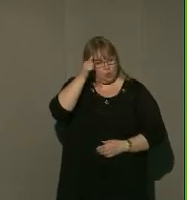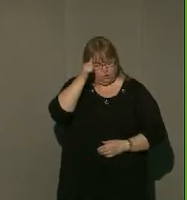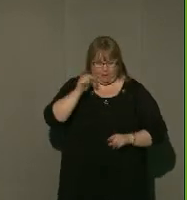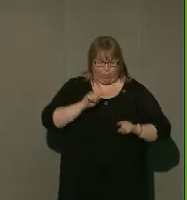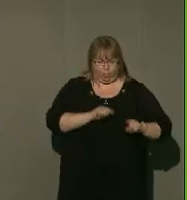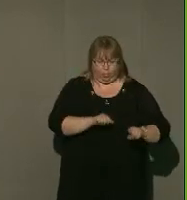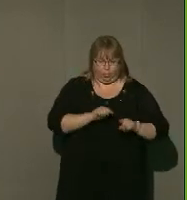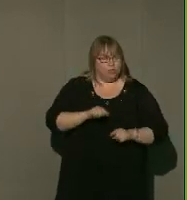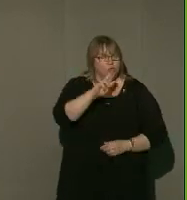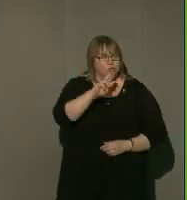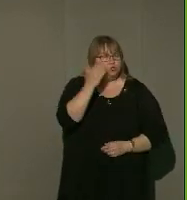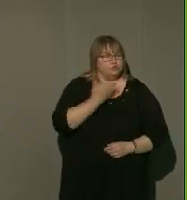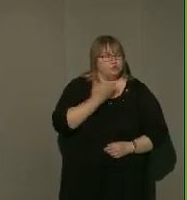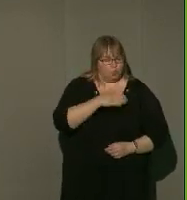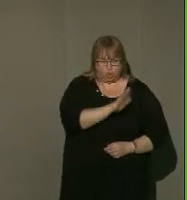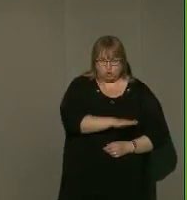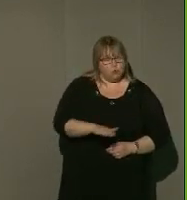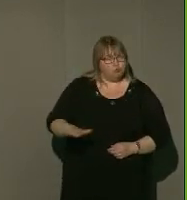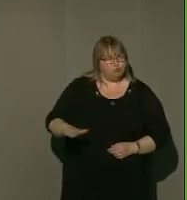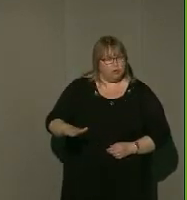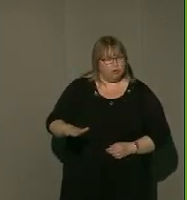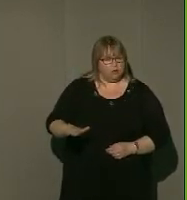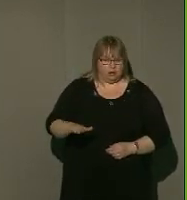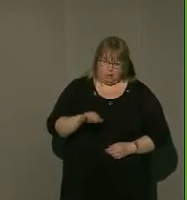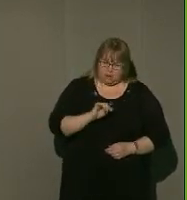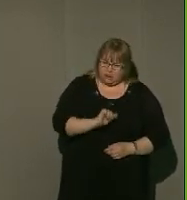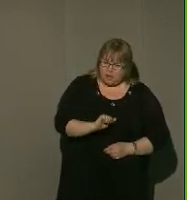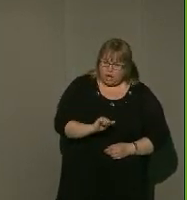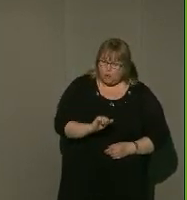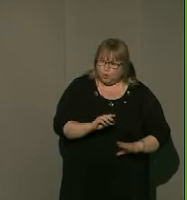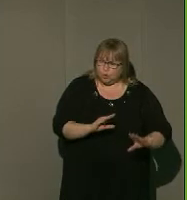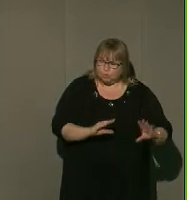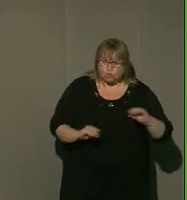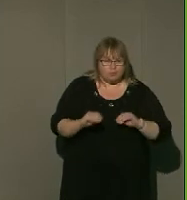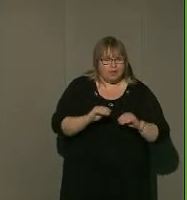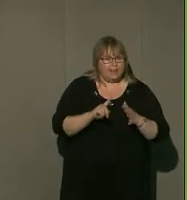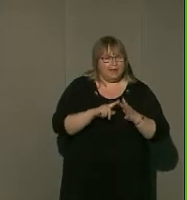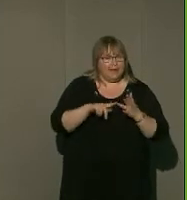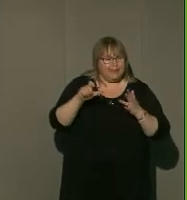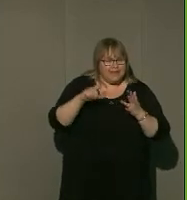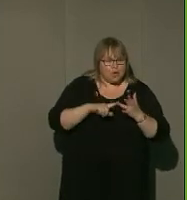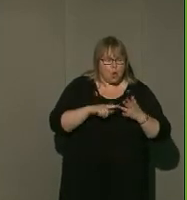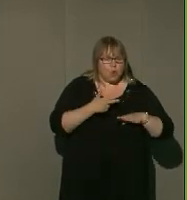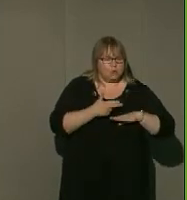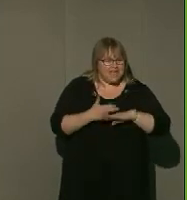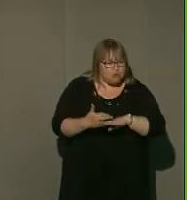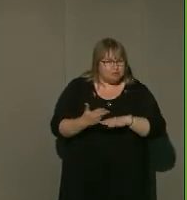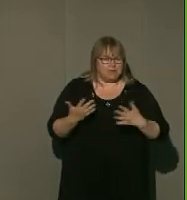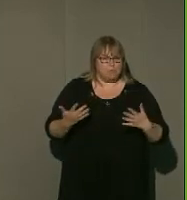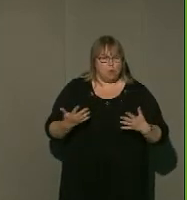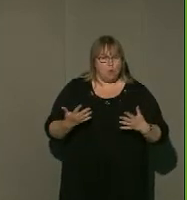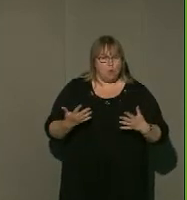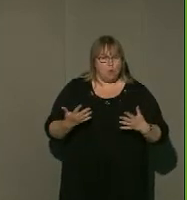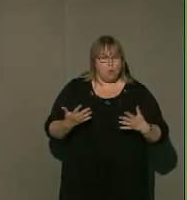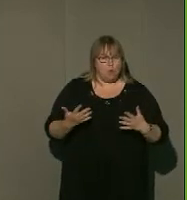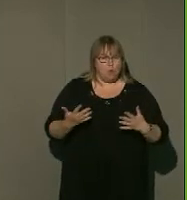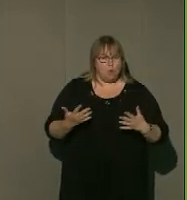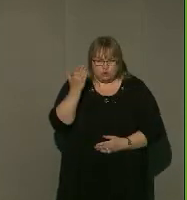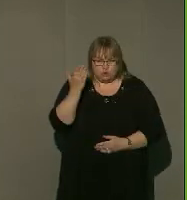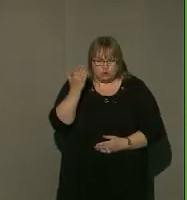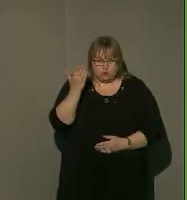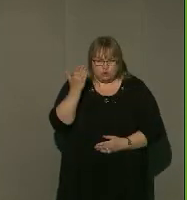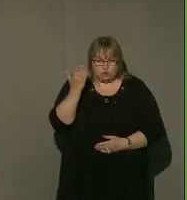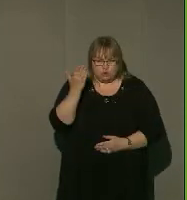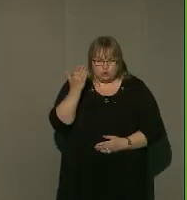who were talking about eco-terrorism, or against primary school children who were